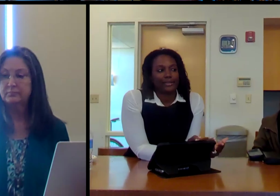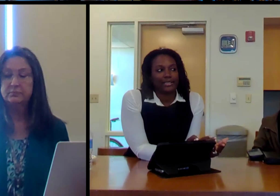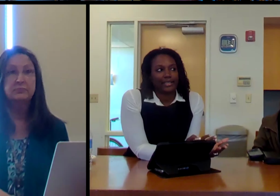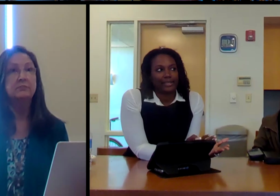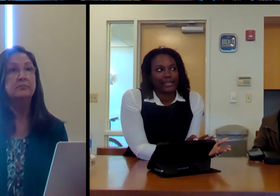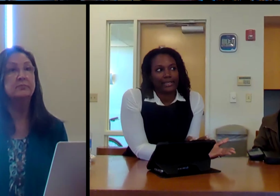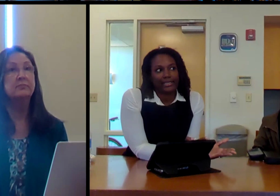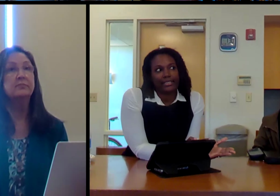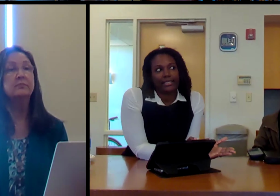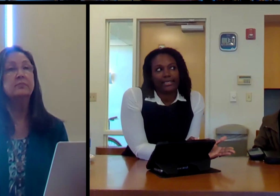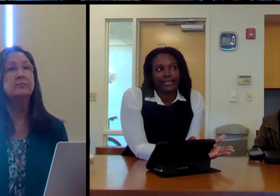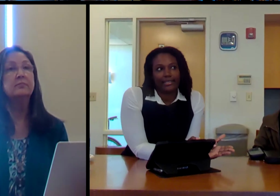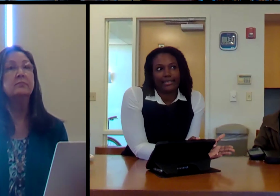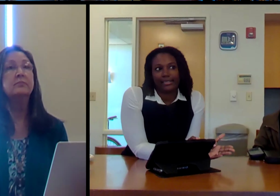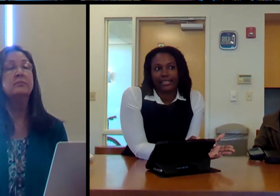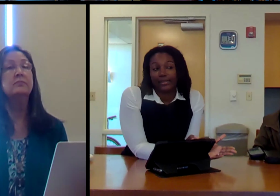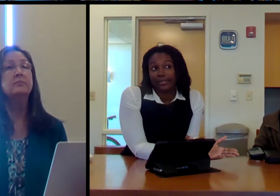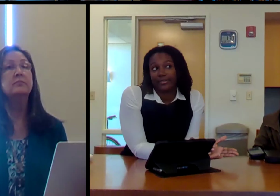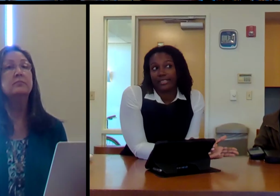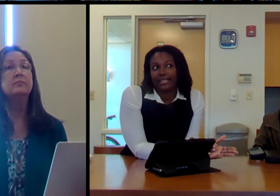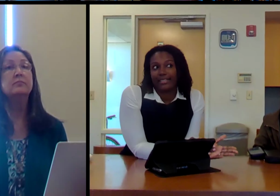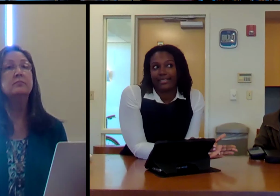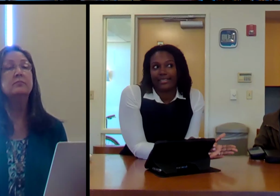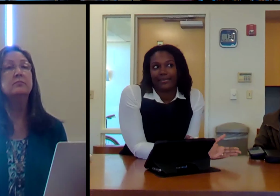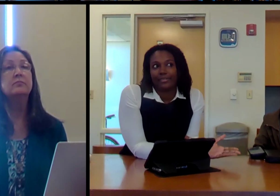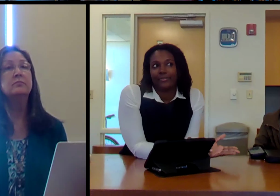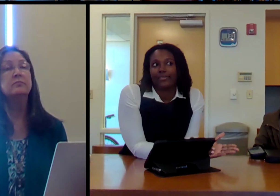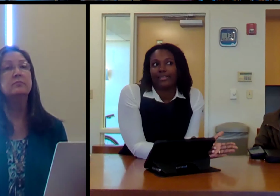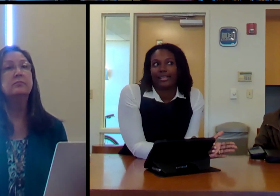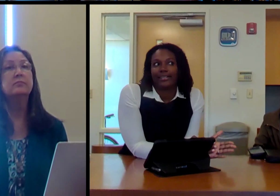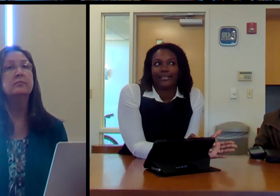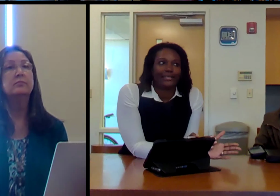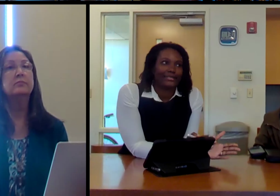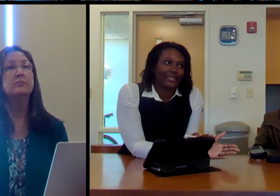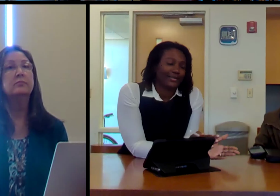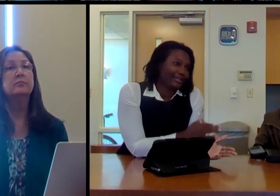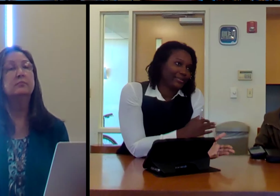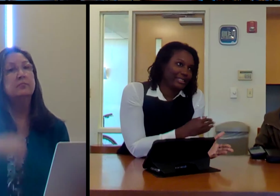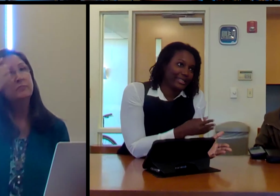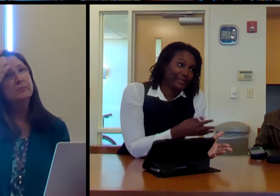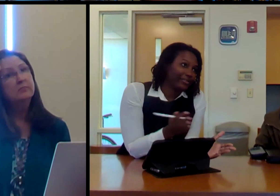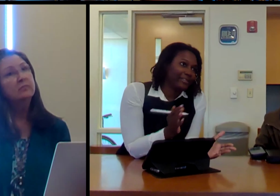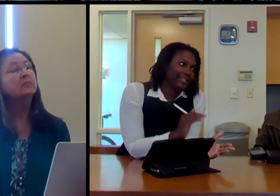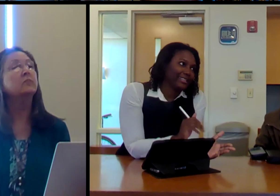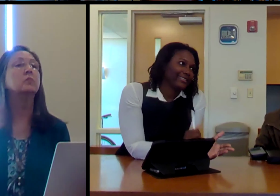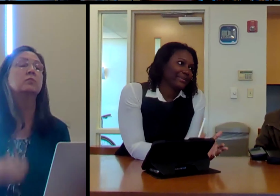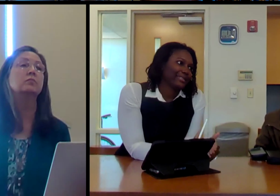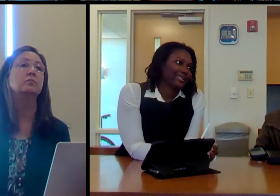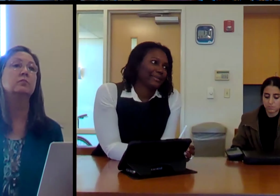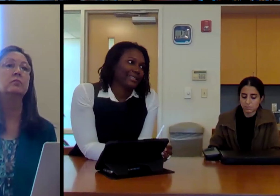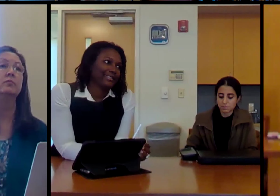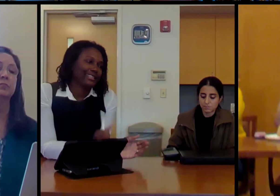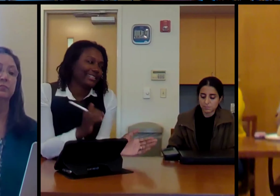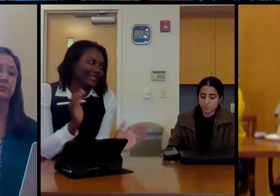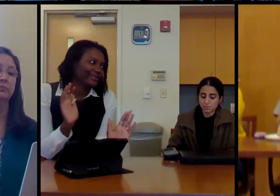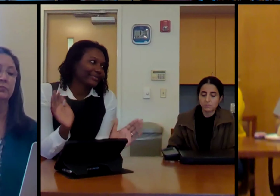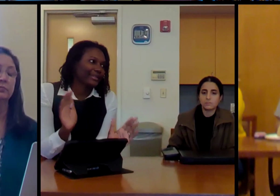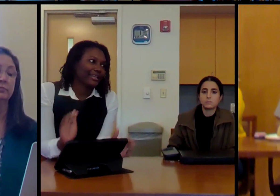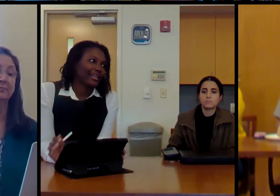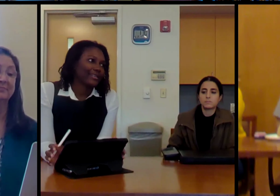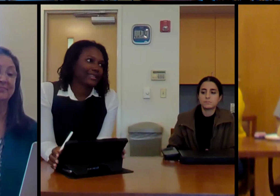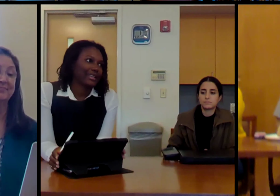basically the reason that we go into this is to like improve science and to improve healthcare, and that's what should be like motivating you, especially being in